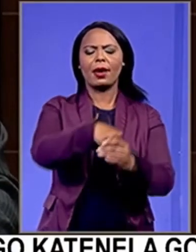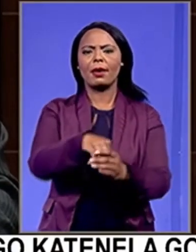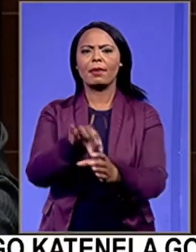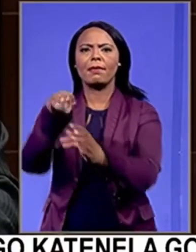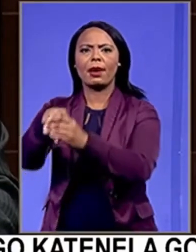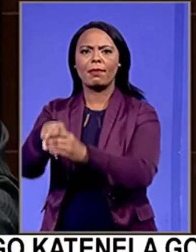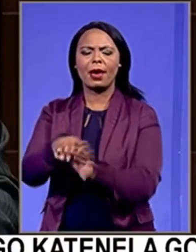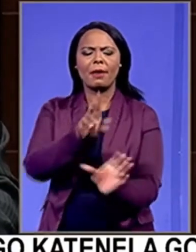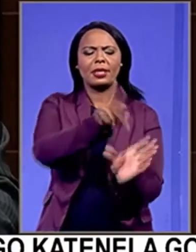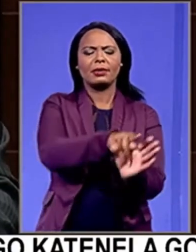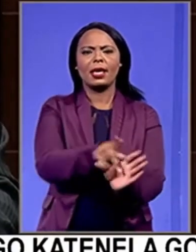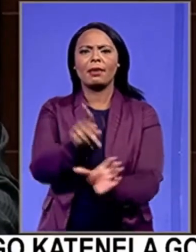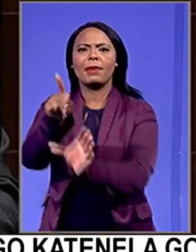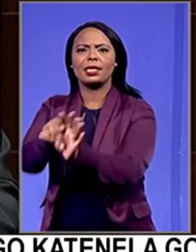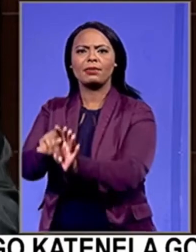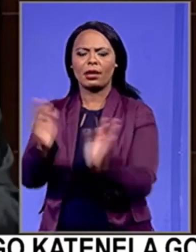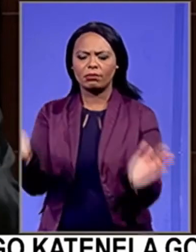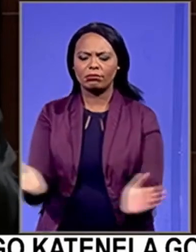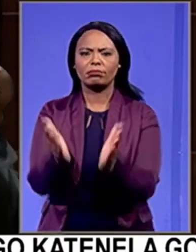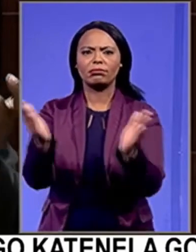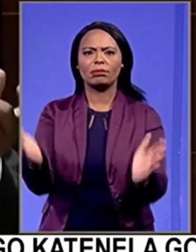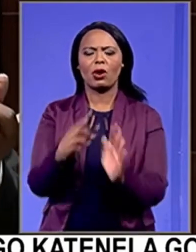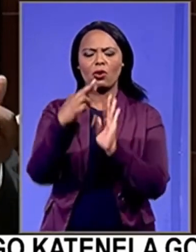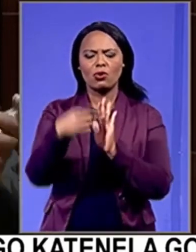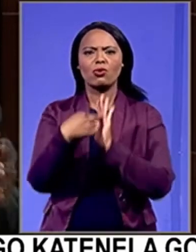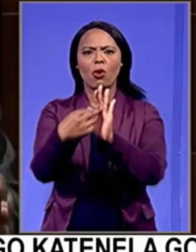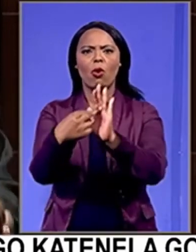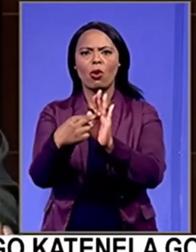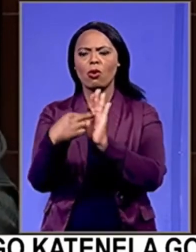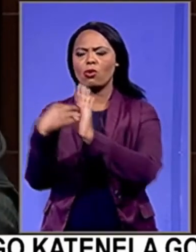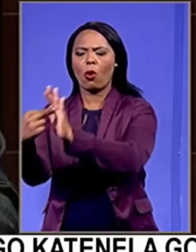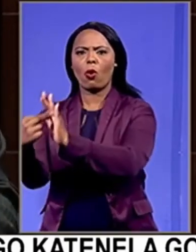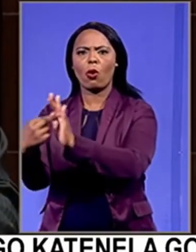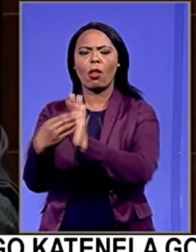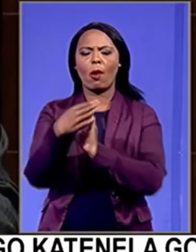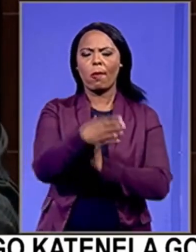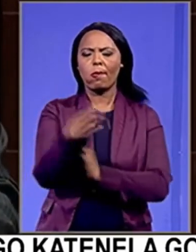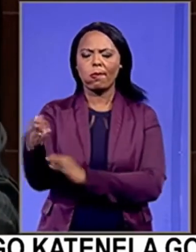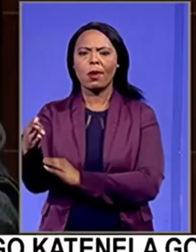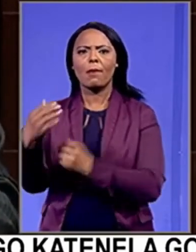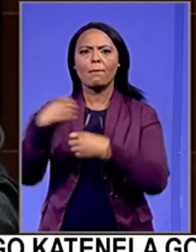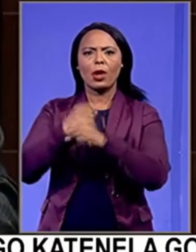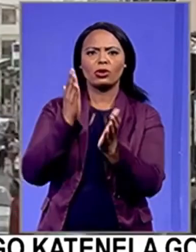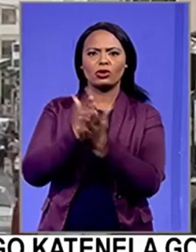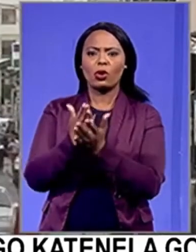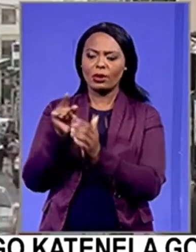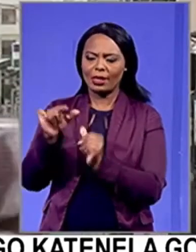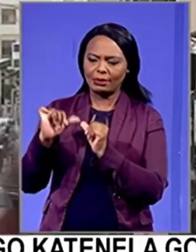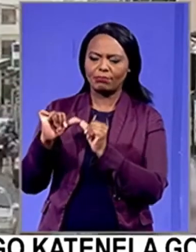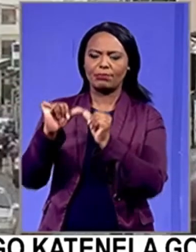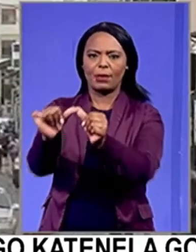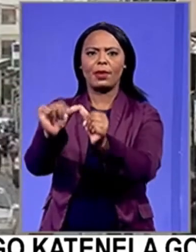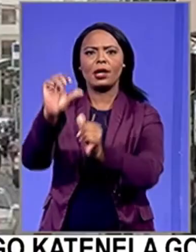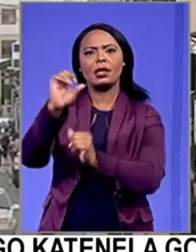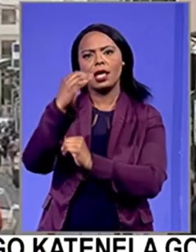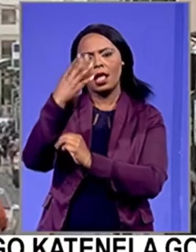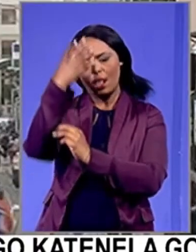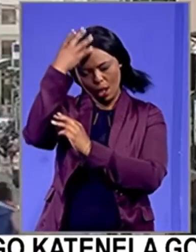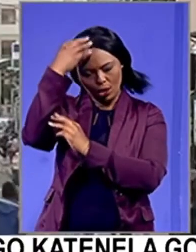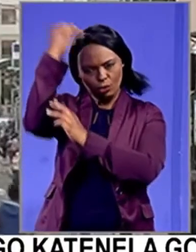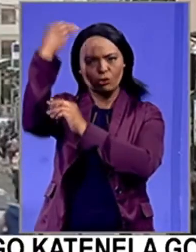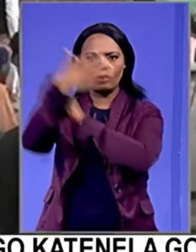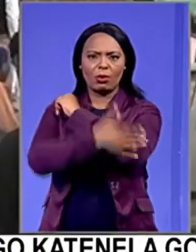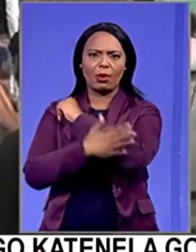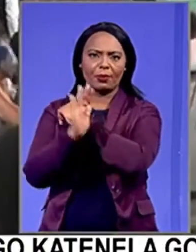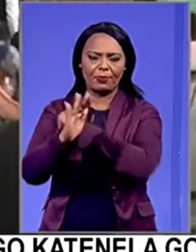able to play a role, small role, in bringing stability to Lesotho. Tibello ke hore